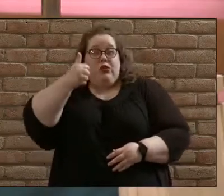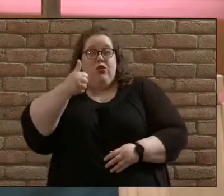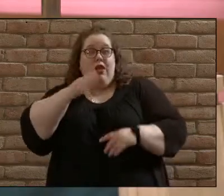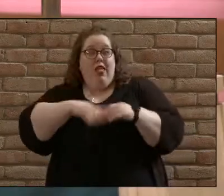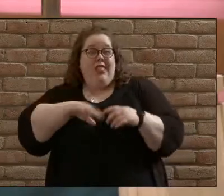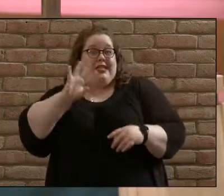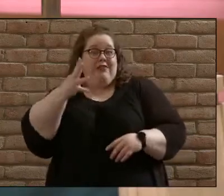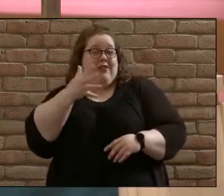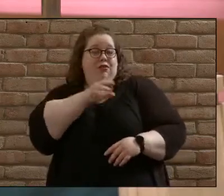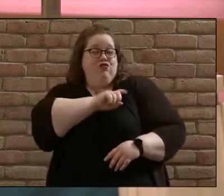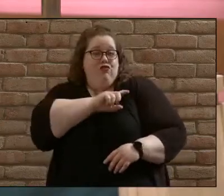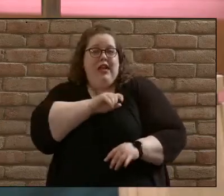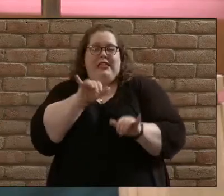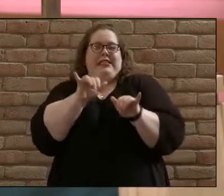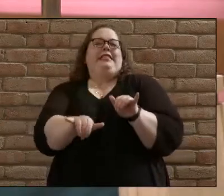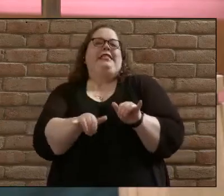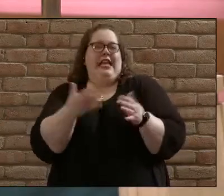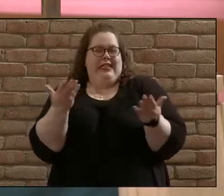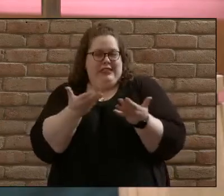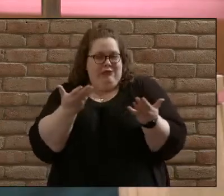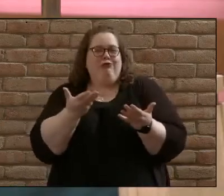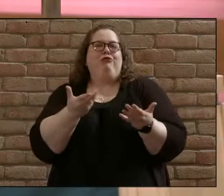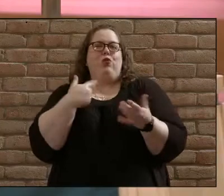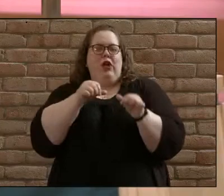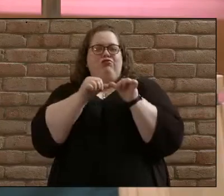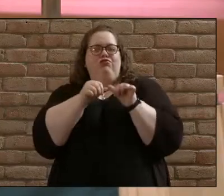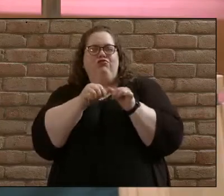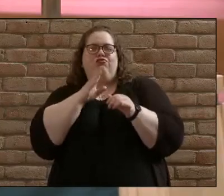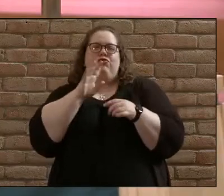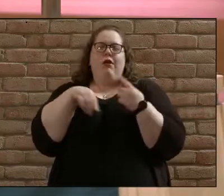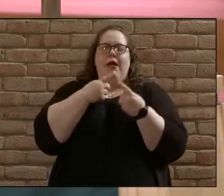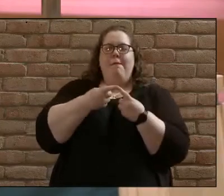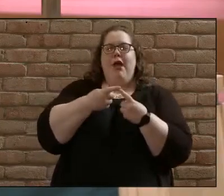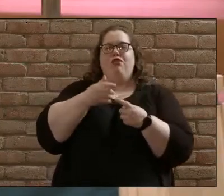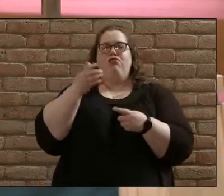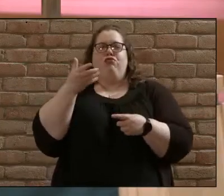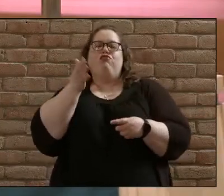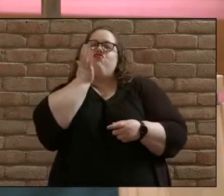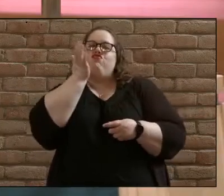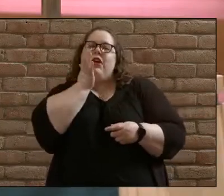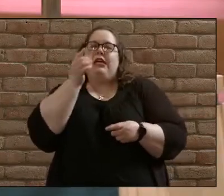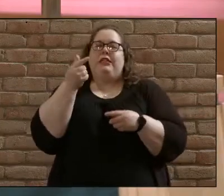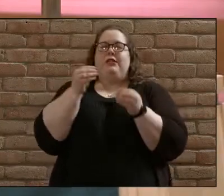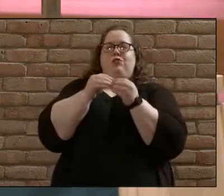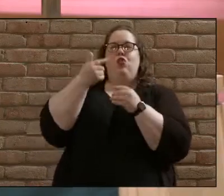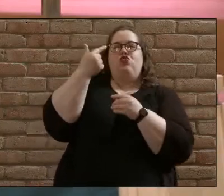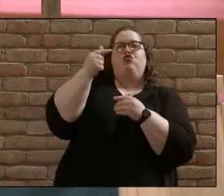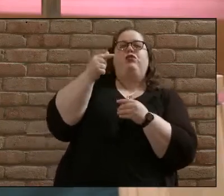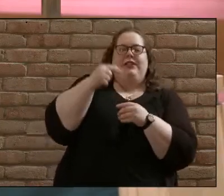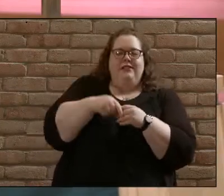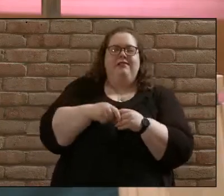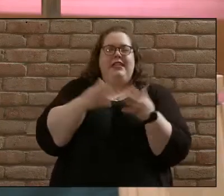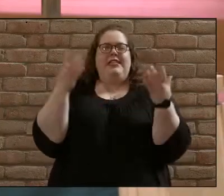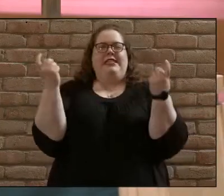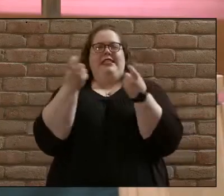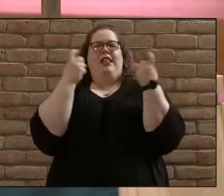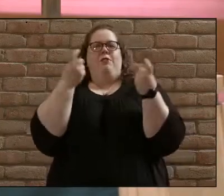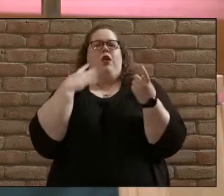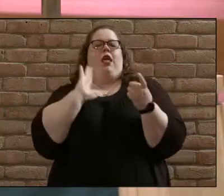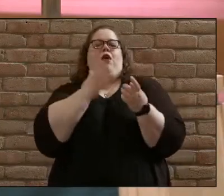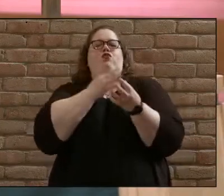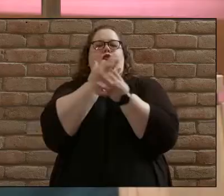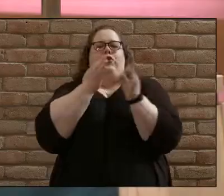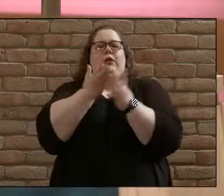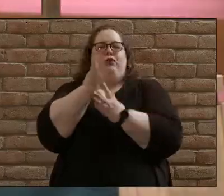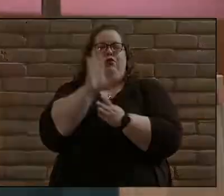to stay here with me as we continue to talk about the grass is greener and celebrate the freedom that we have in Christ today.